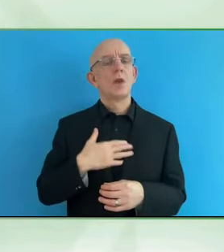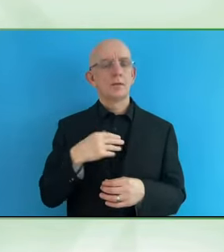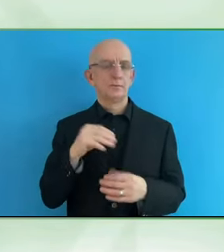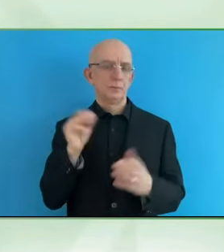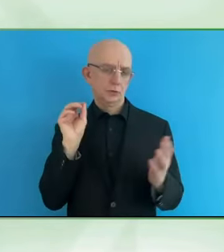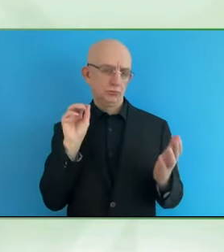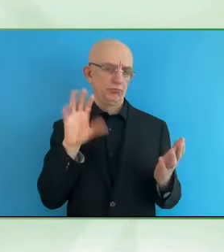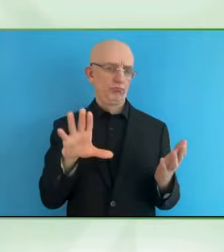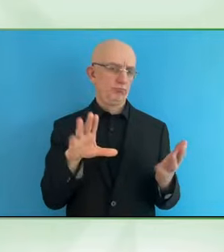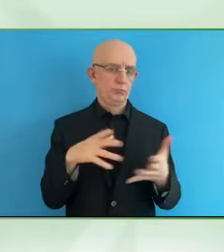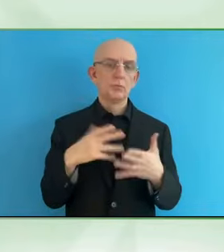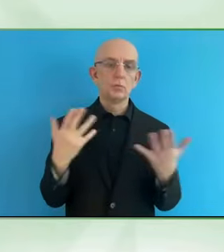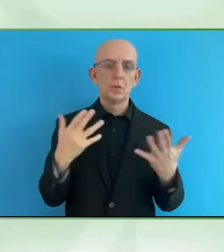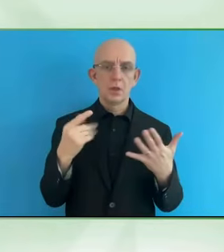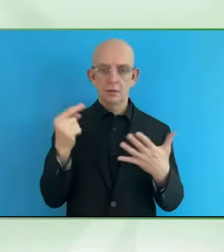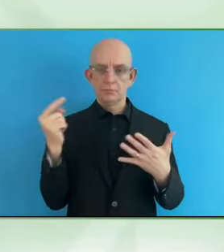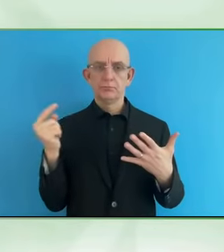know